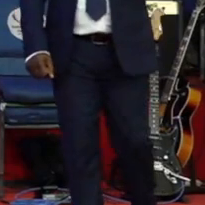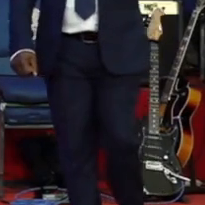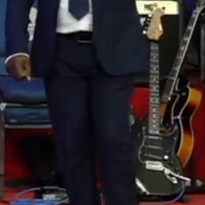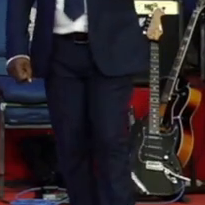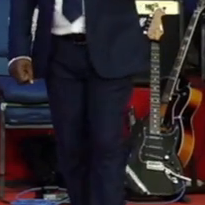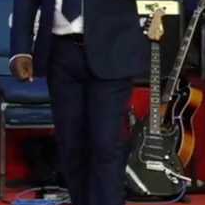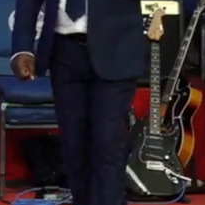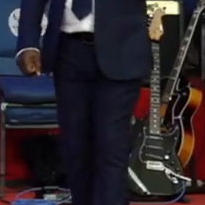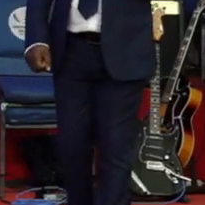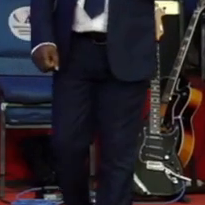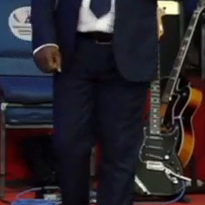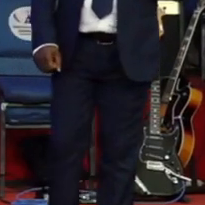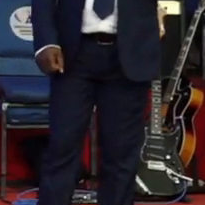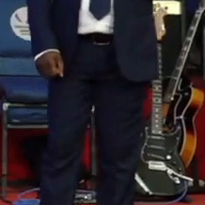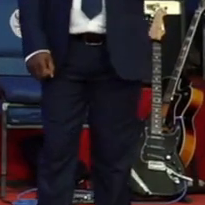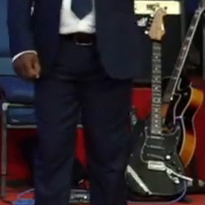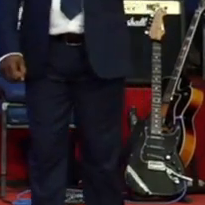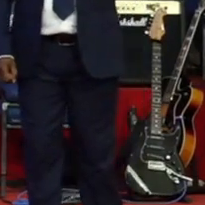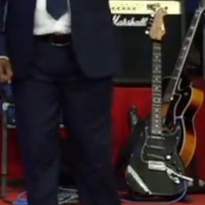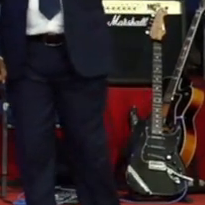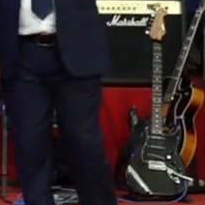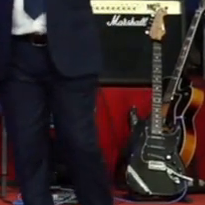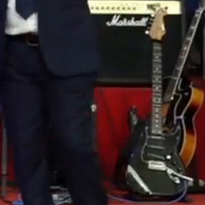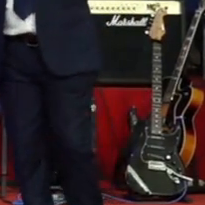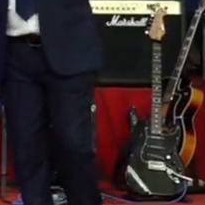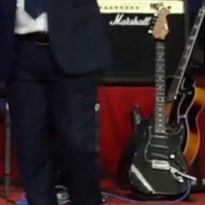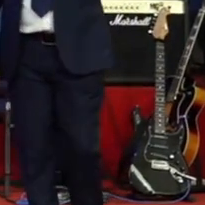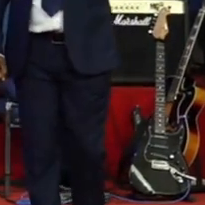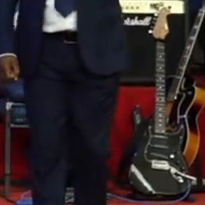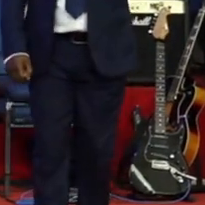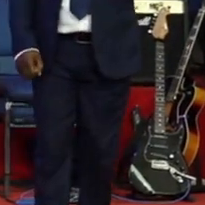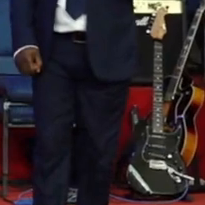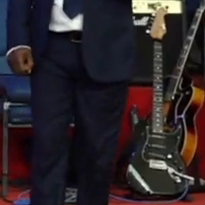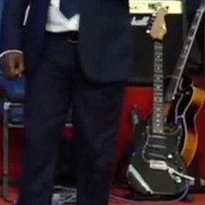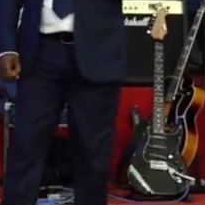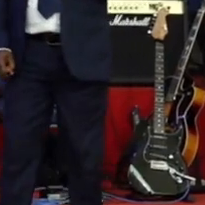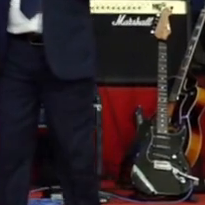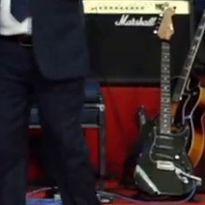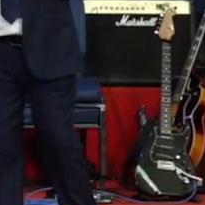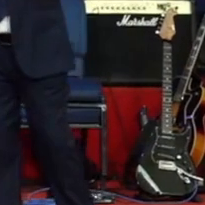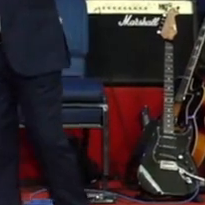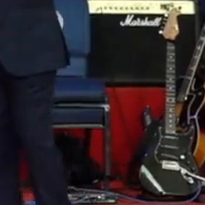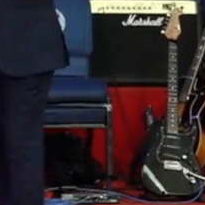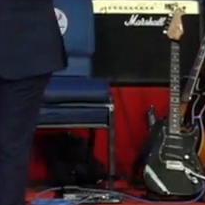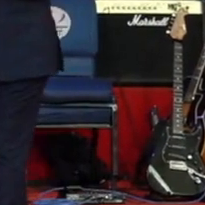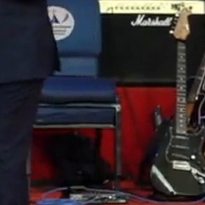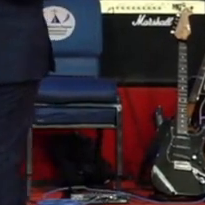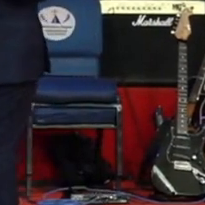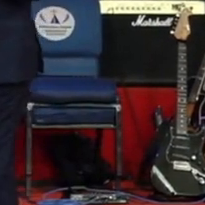Are we good up there? You got it? Law 2 says, once you sow your